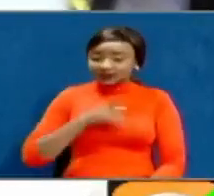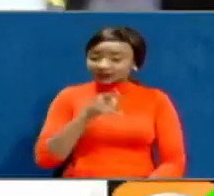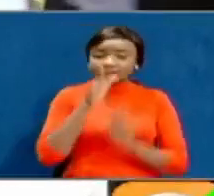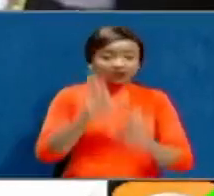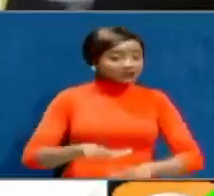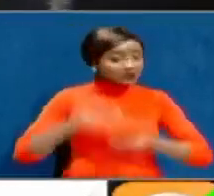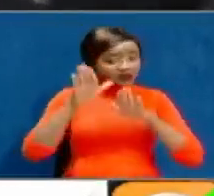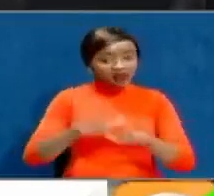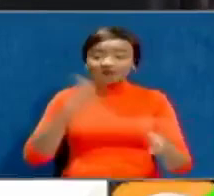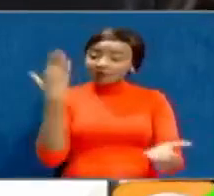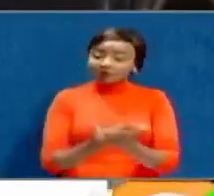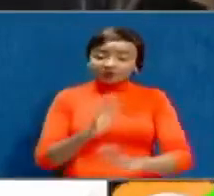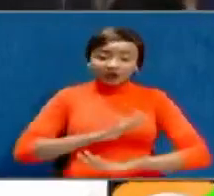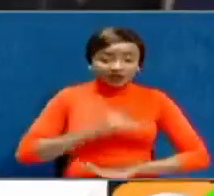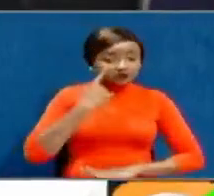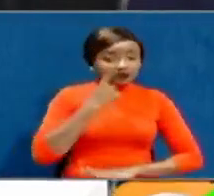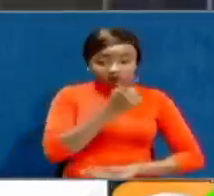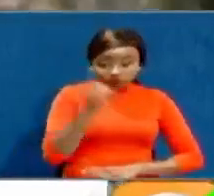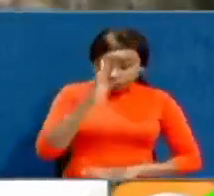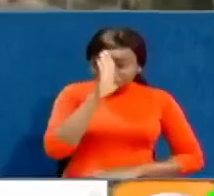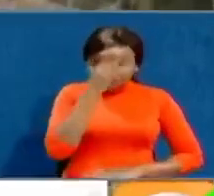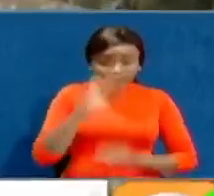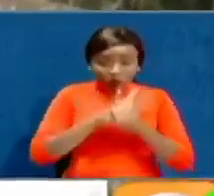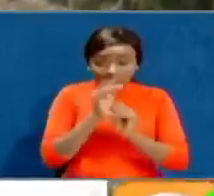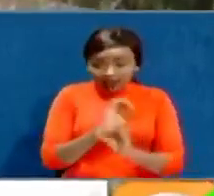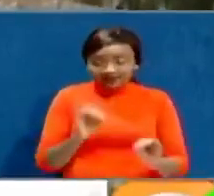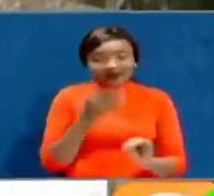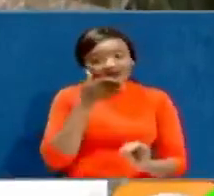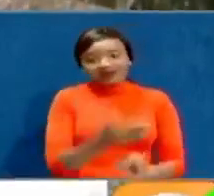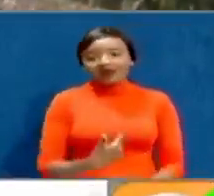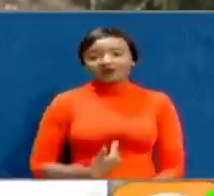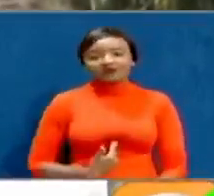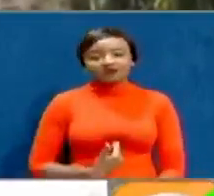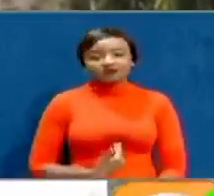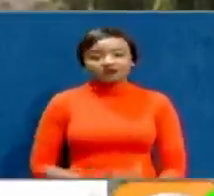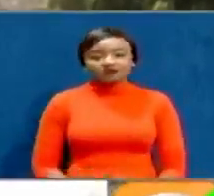enough to those who have doubted the existence of the disease. Raquel Mwigai, Citizen TV.